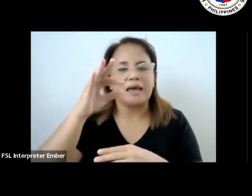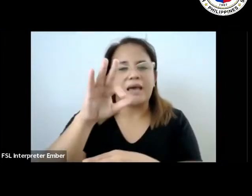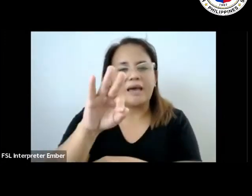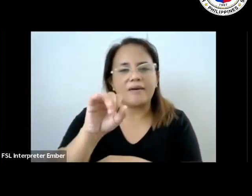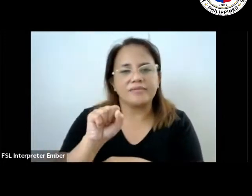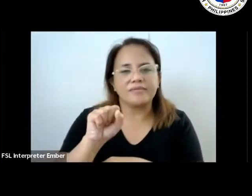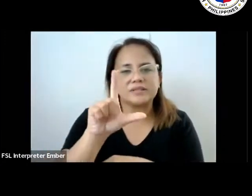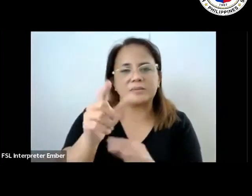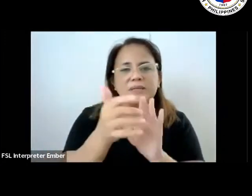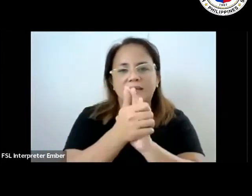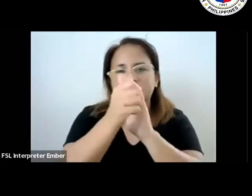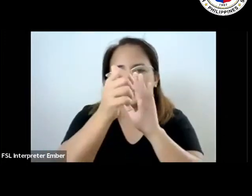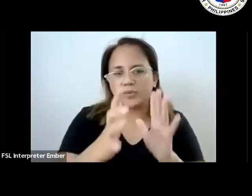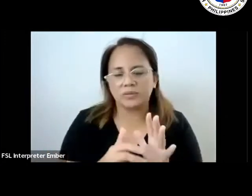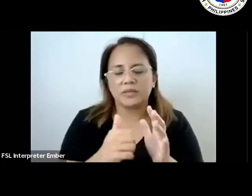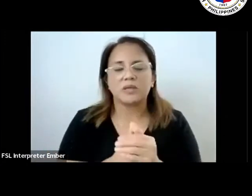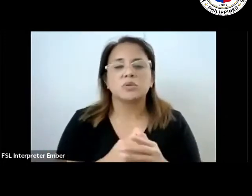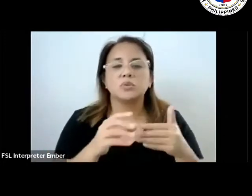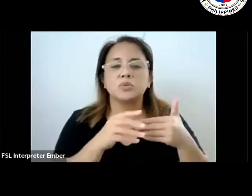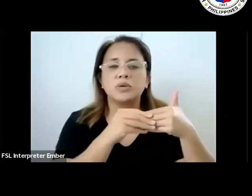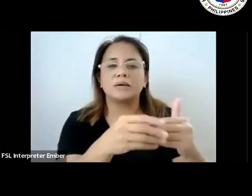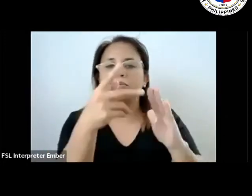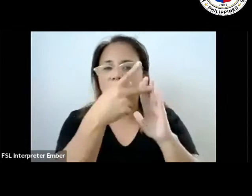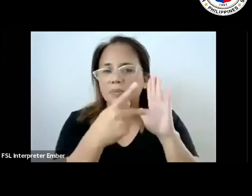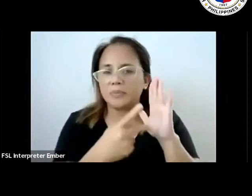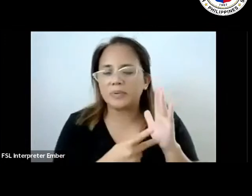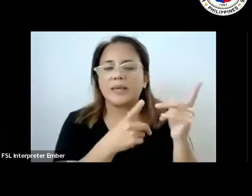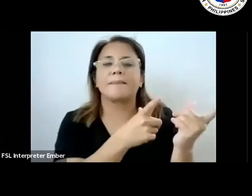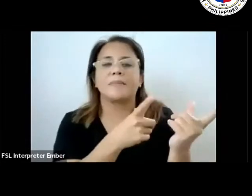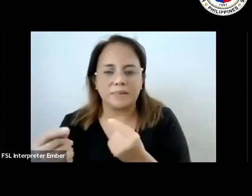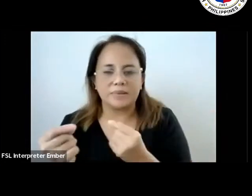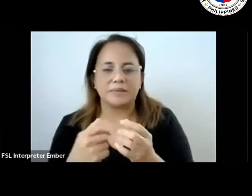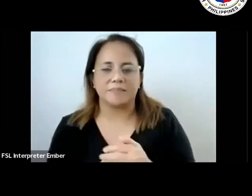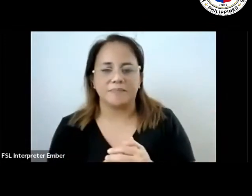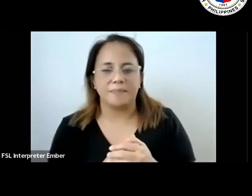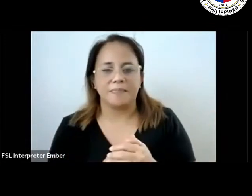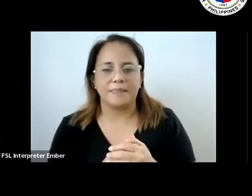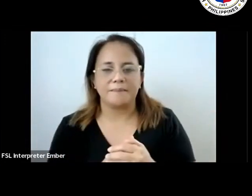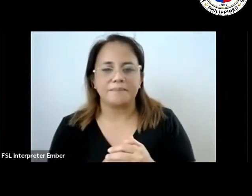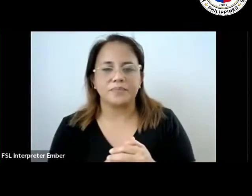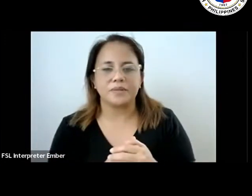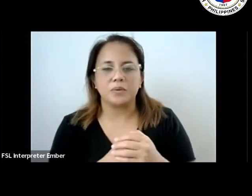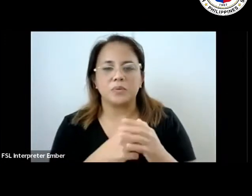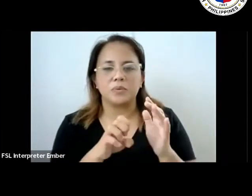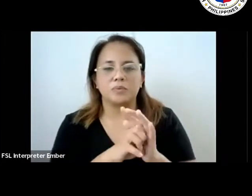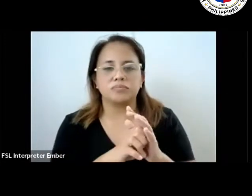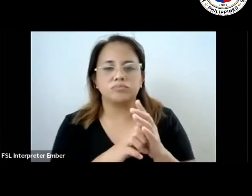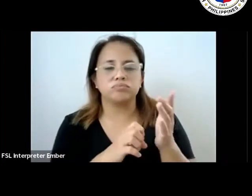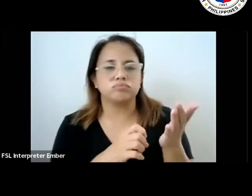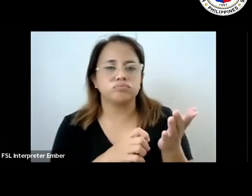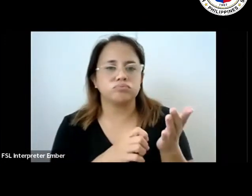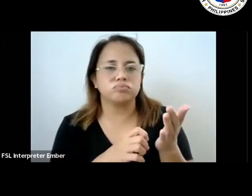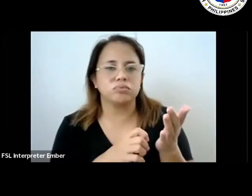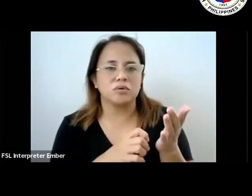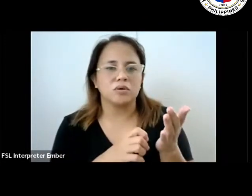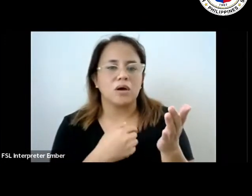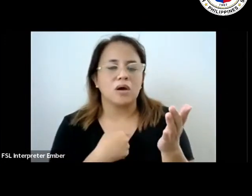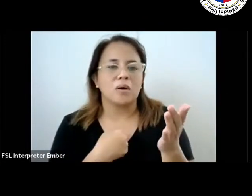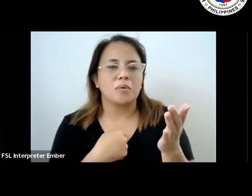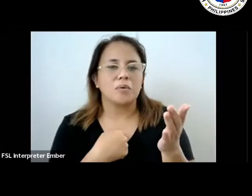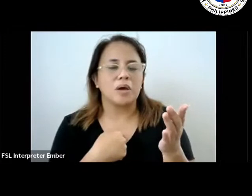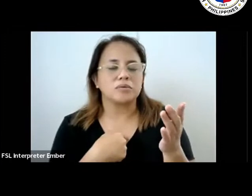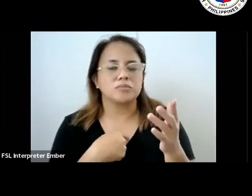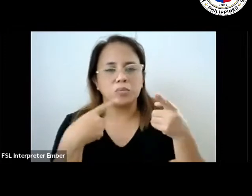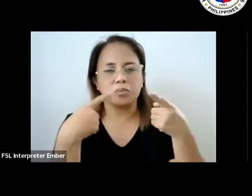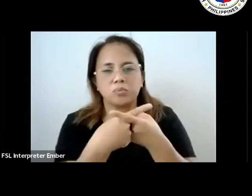FSL experts to guide policy and implementation. Such a policy shall ensure that the complex